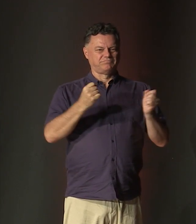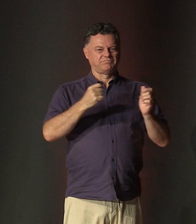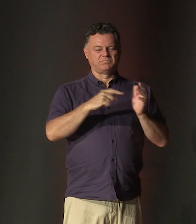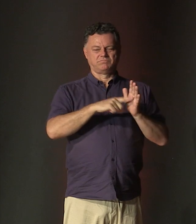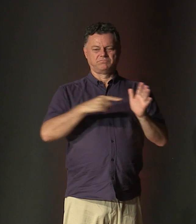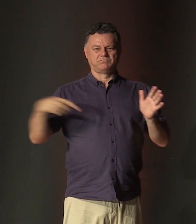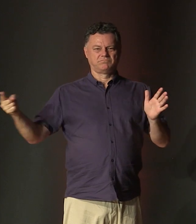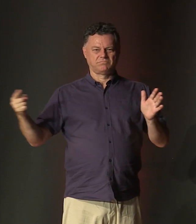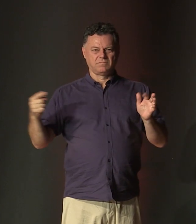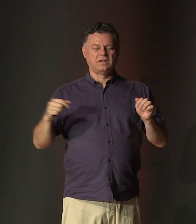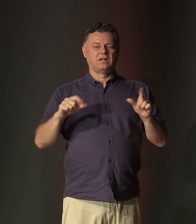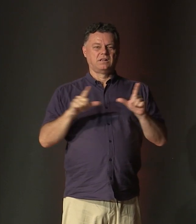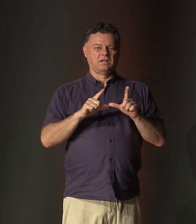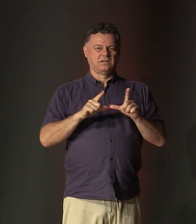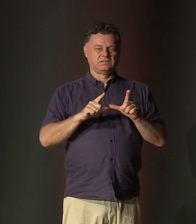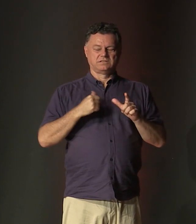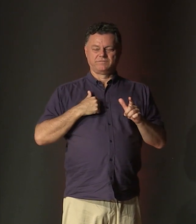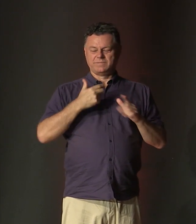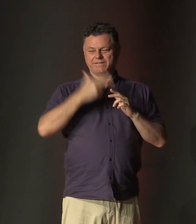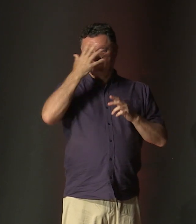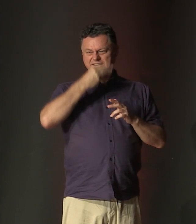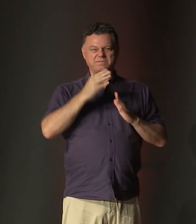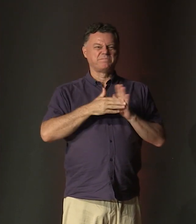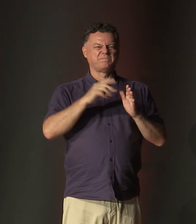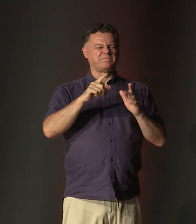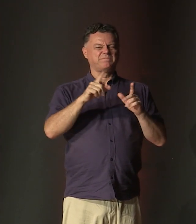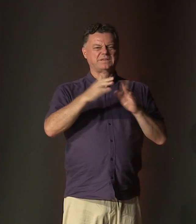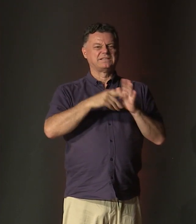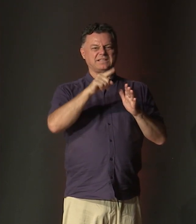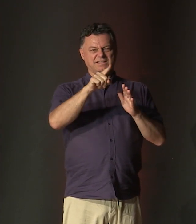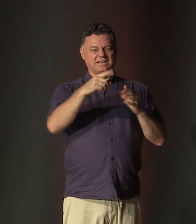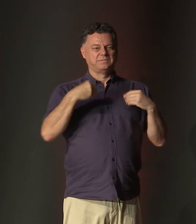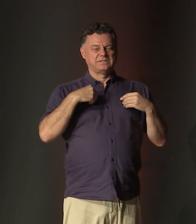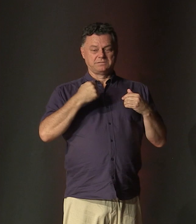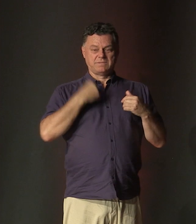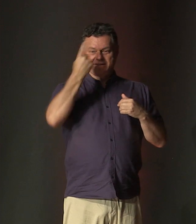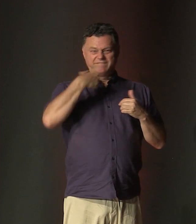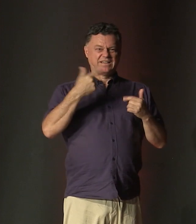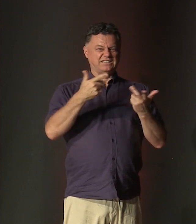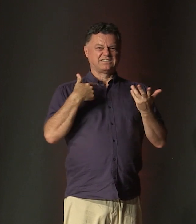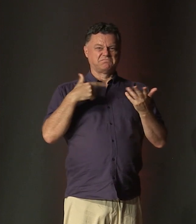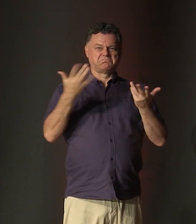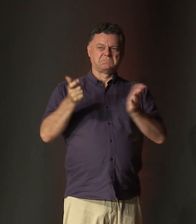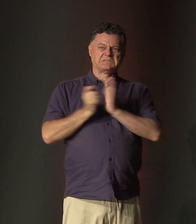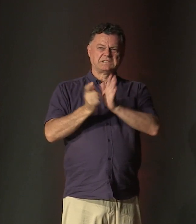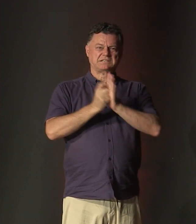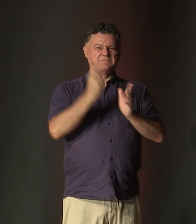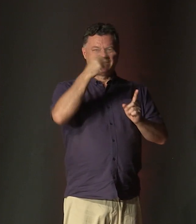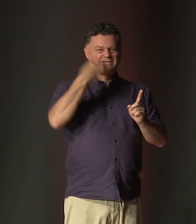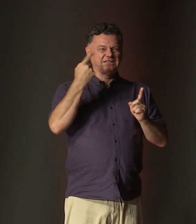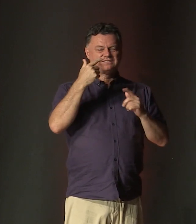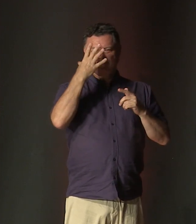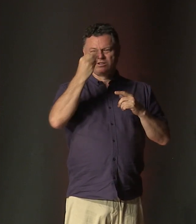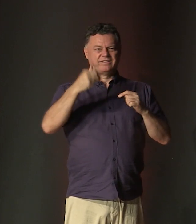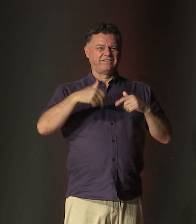royalty-free license to your images, meaning they can use them for what they want, when they want,